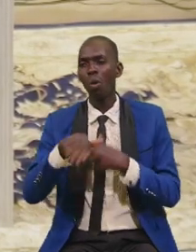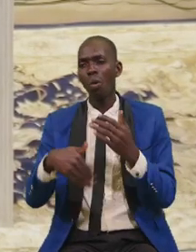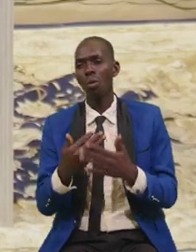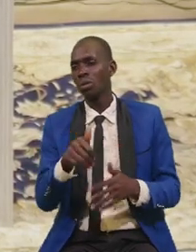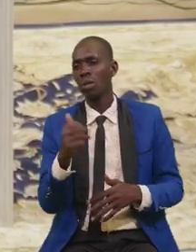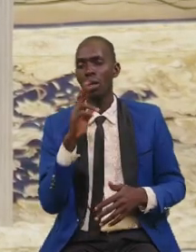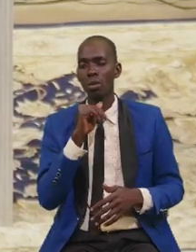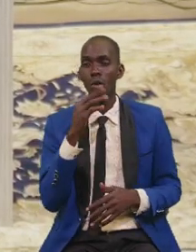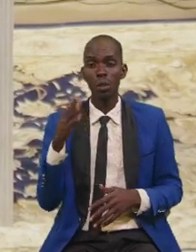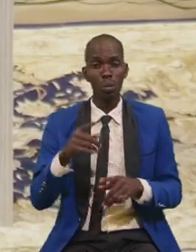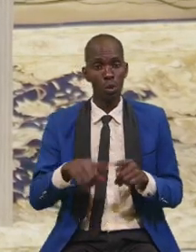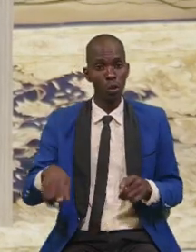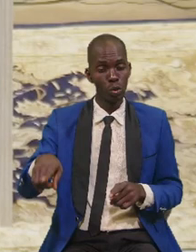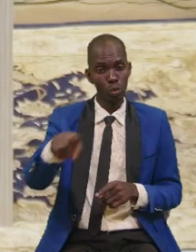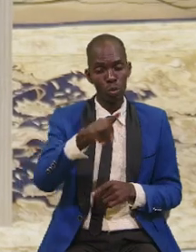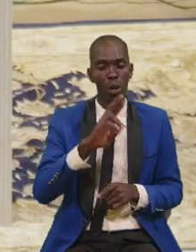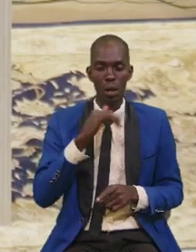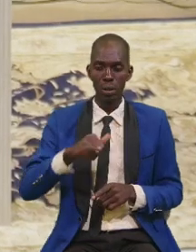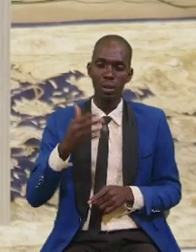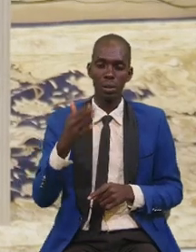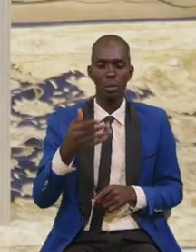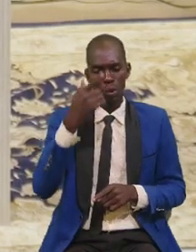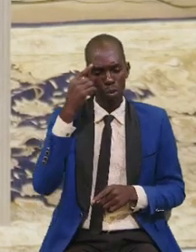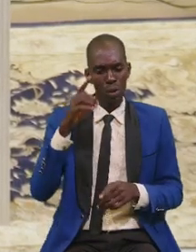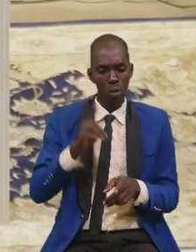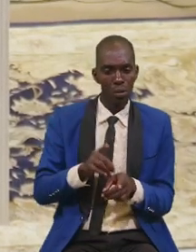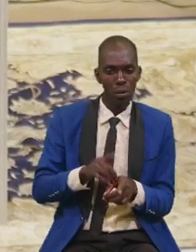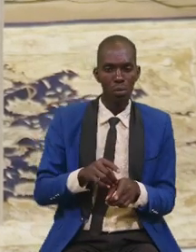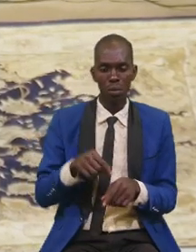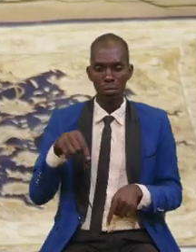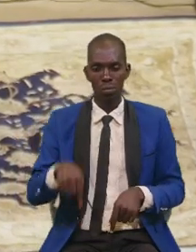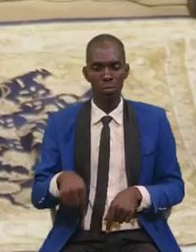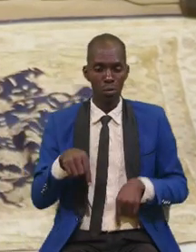here. The sick people are still here. The unsaved people are still